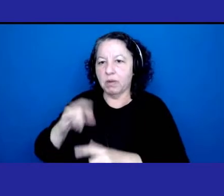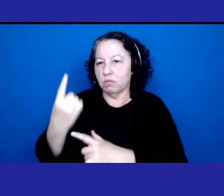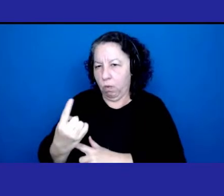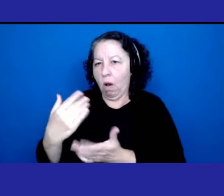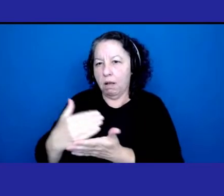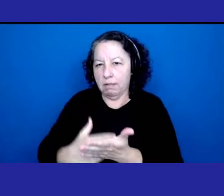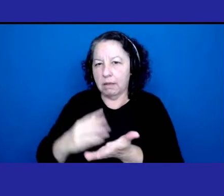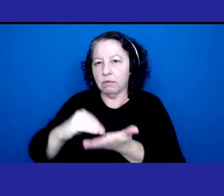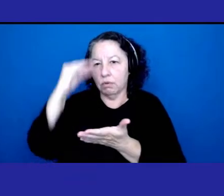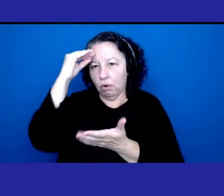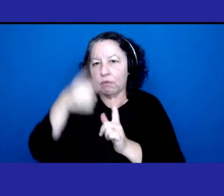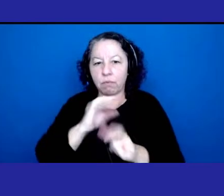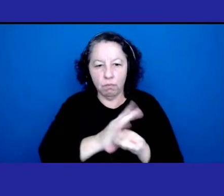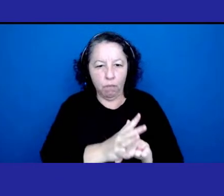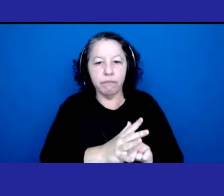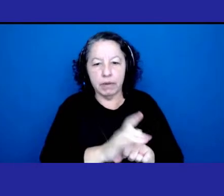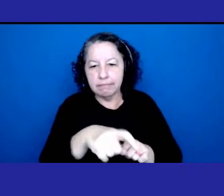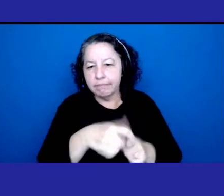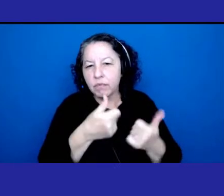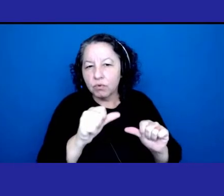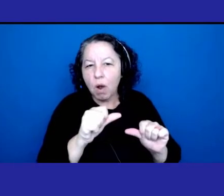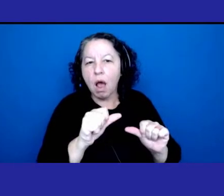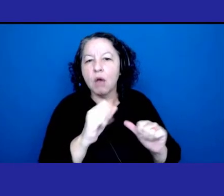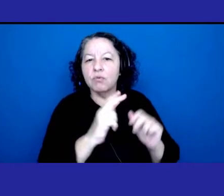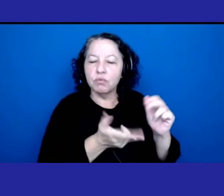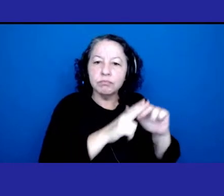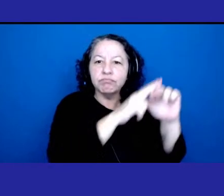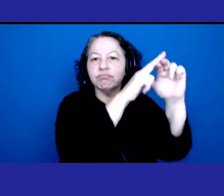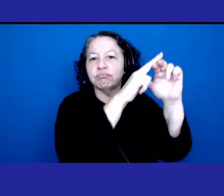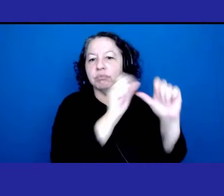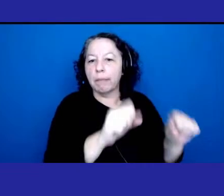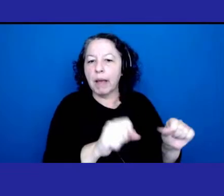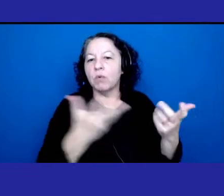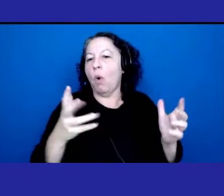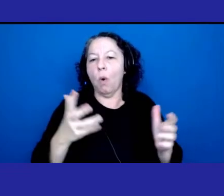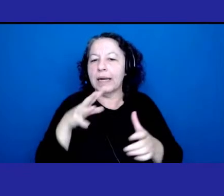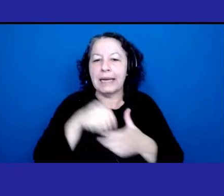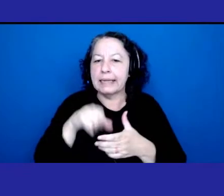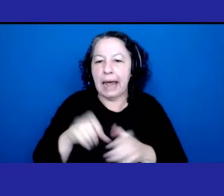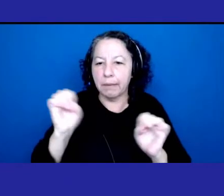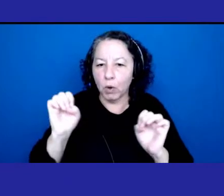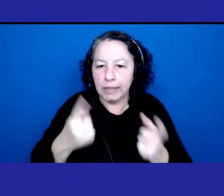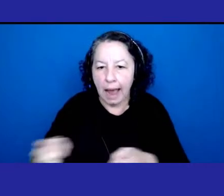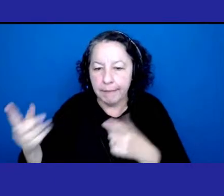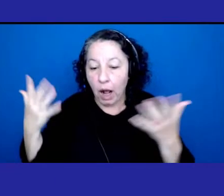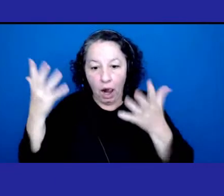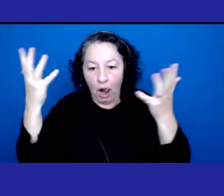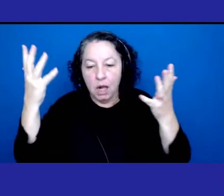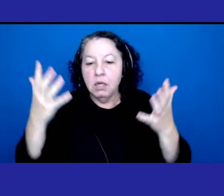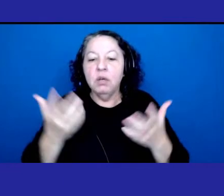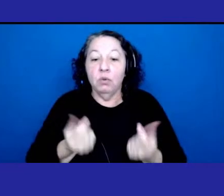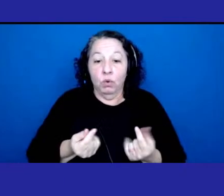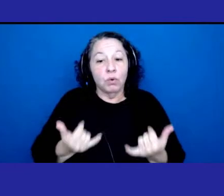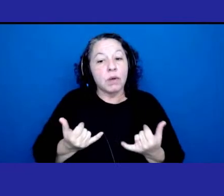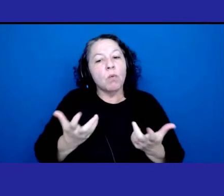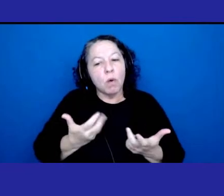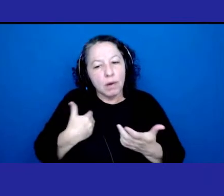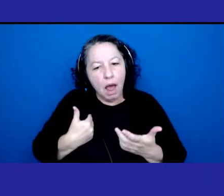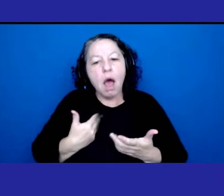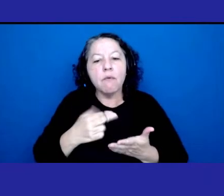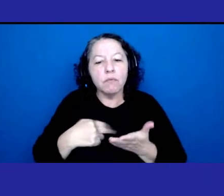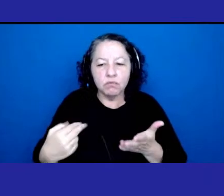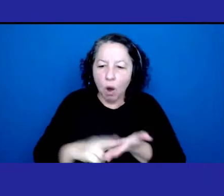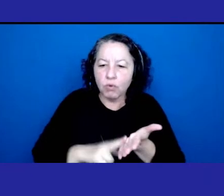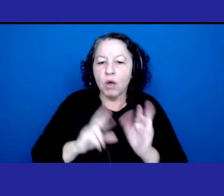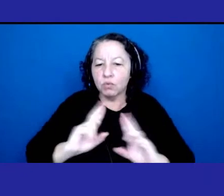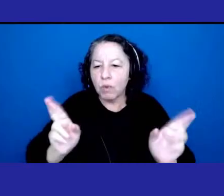out of COVID. When we needed to try to build that capacity, we were already in the emergency moment. So what we want to do here is have some contracts available to us. We